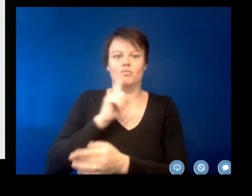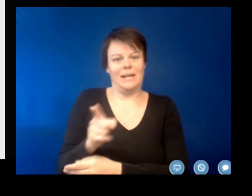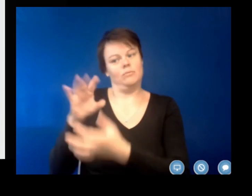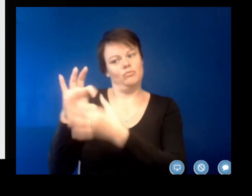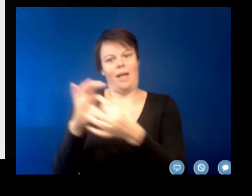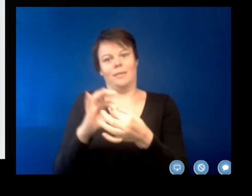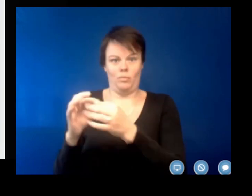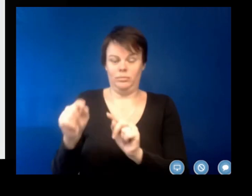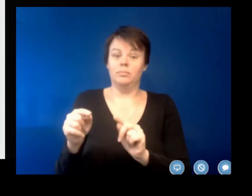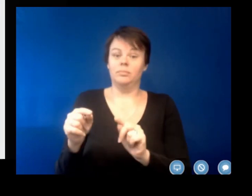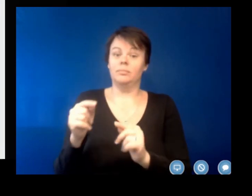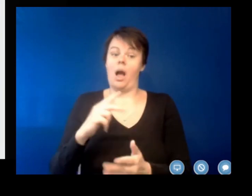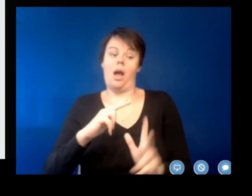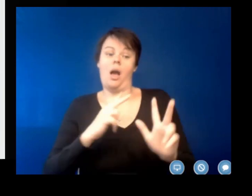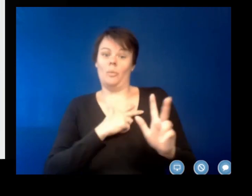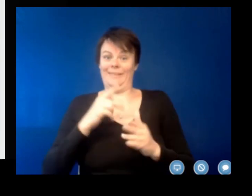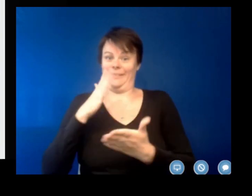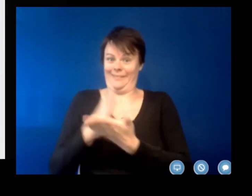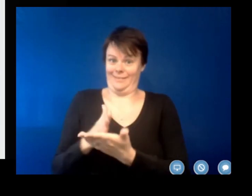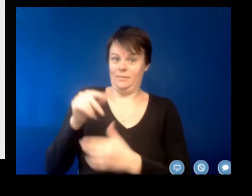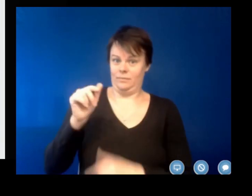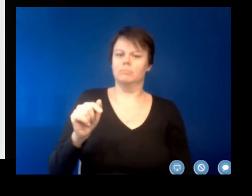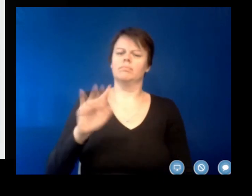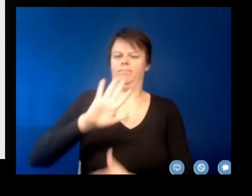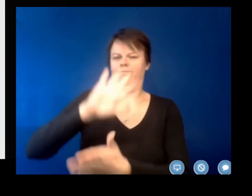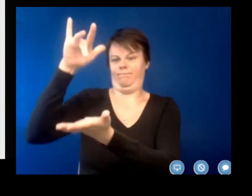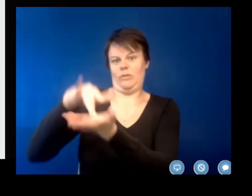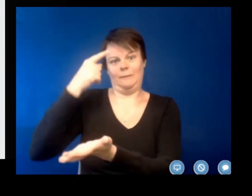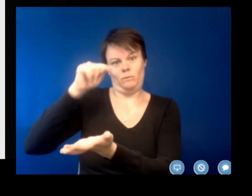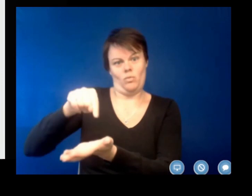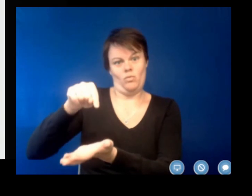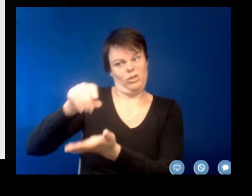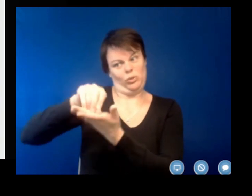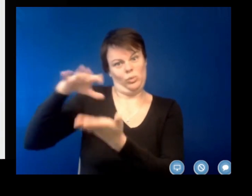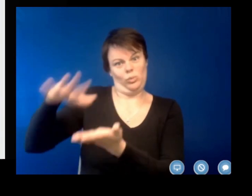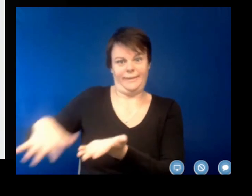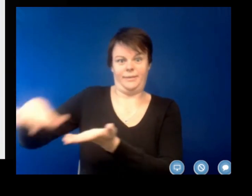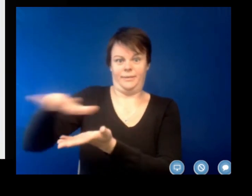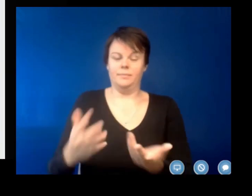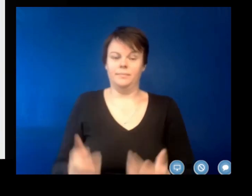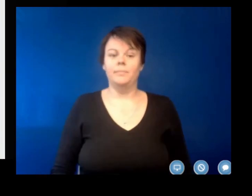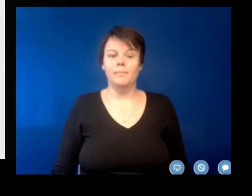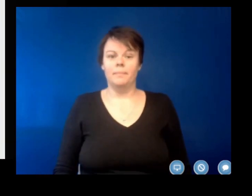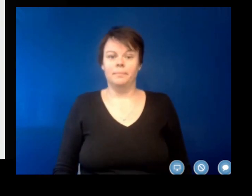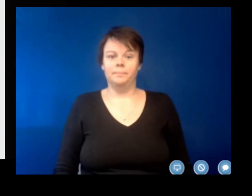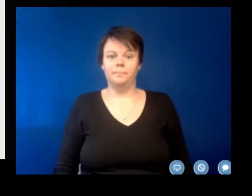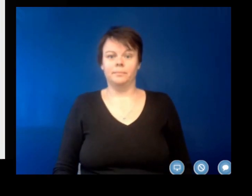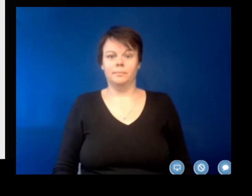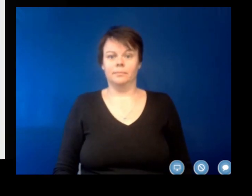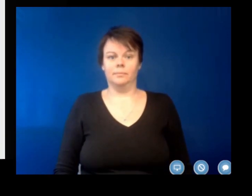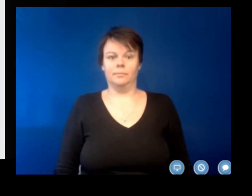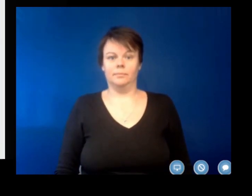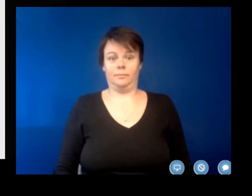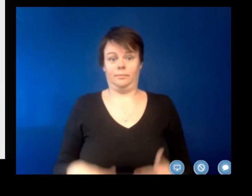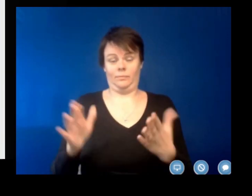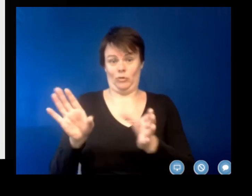else. Yes, but she made the card by herself. So in this repeated reflection, we